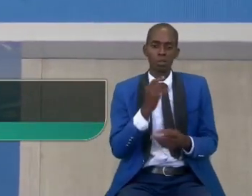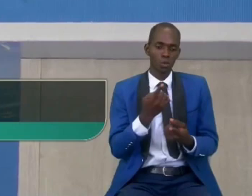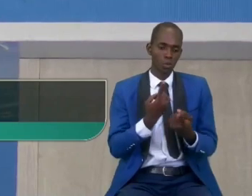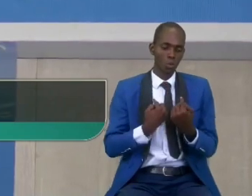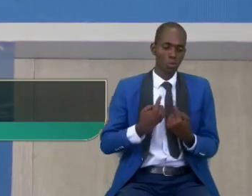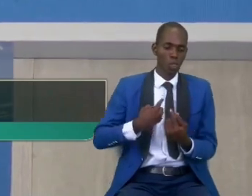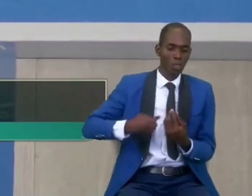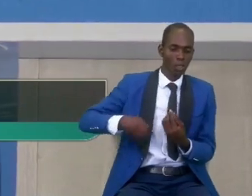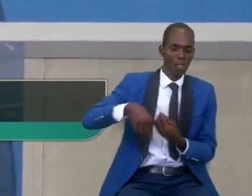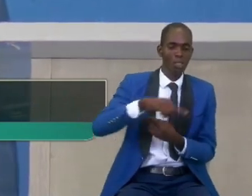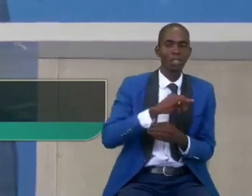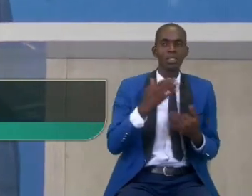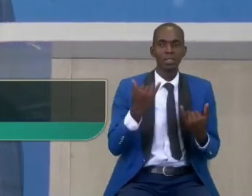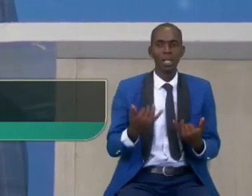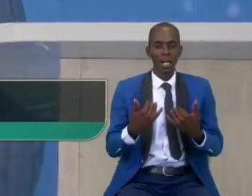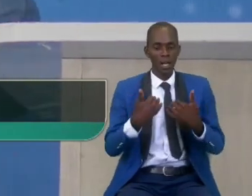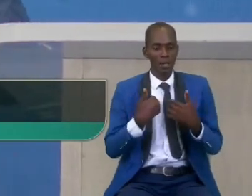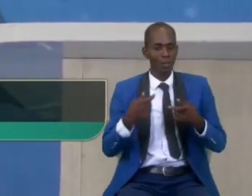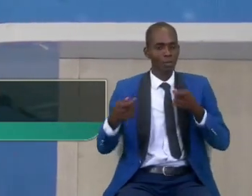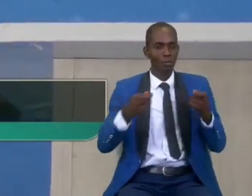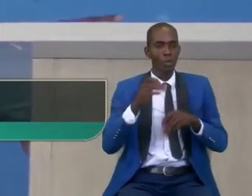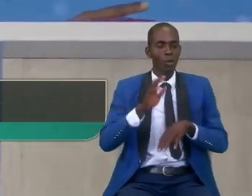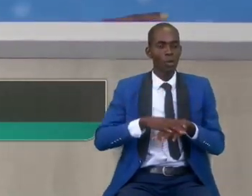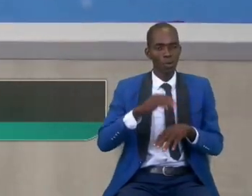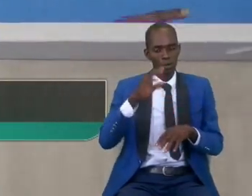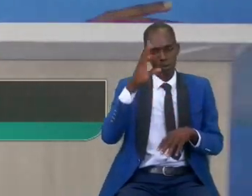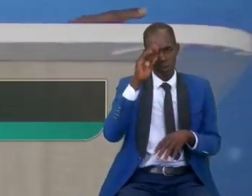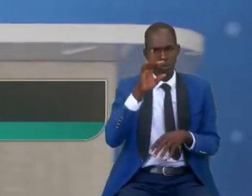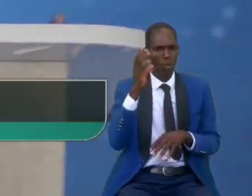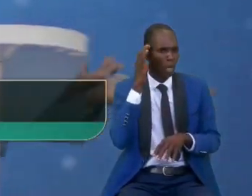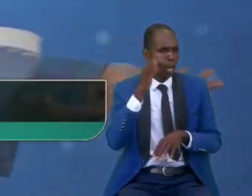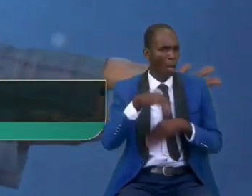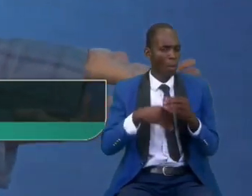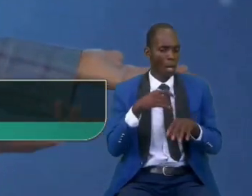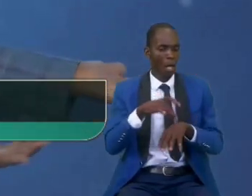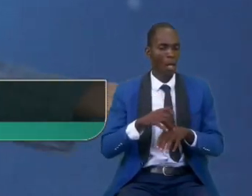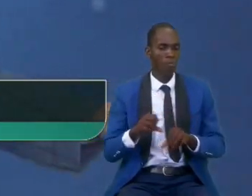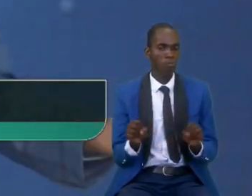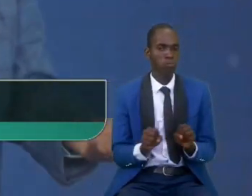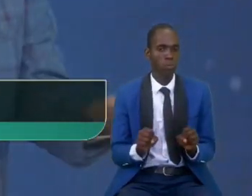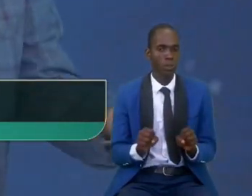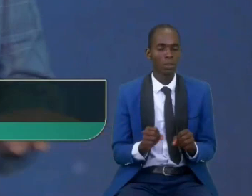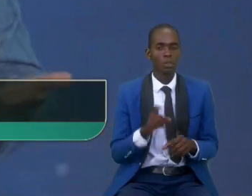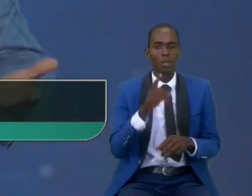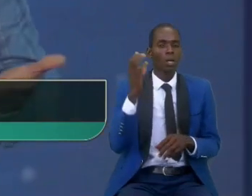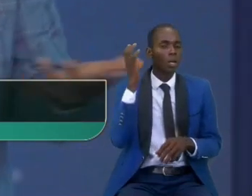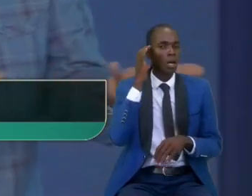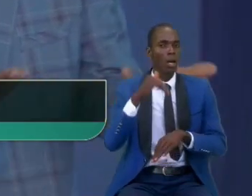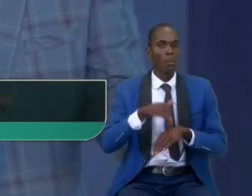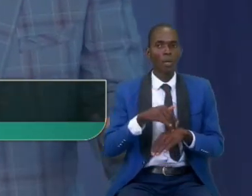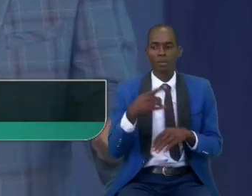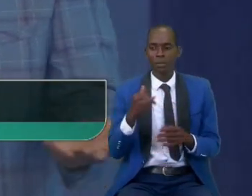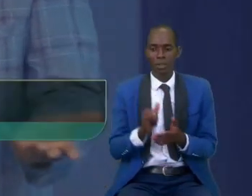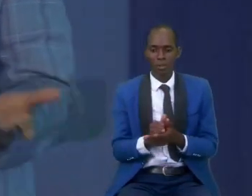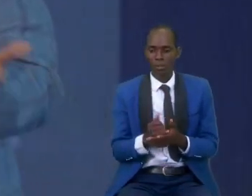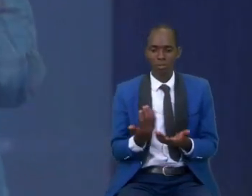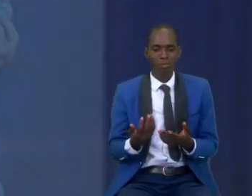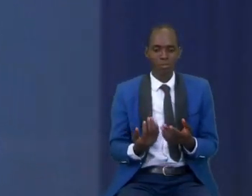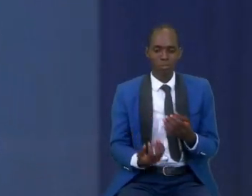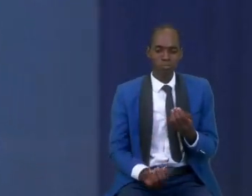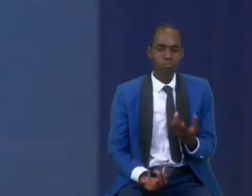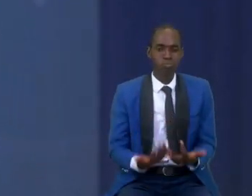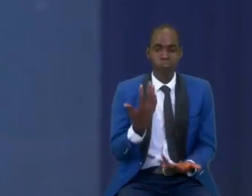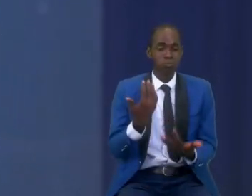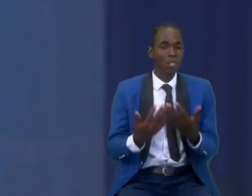earthquake? You hear that tornado, and you hear that accident, and you hear things happening in the world. It's like the world